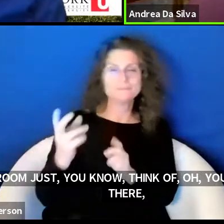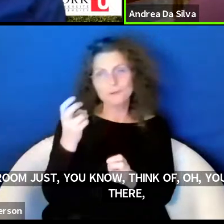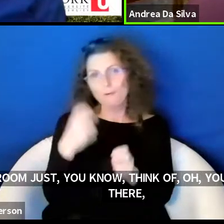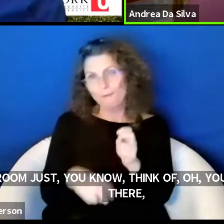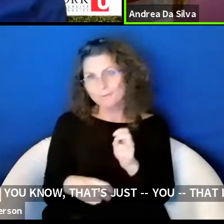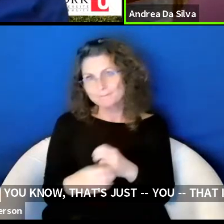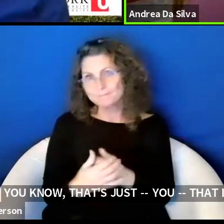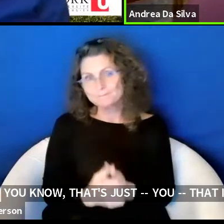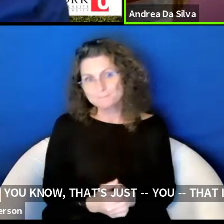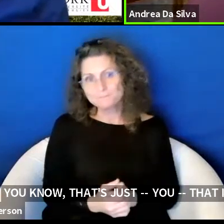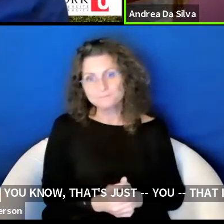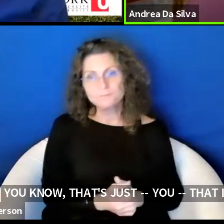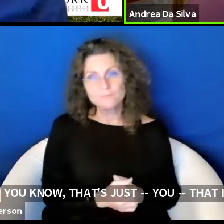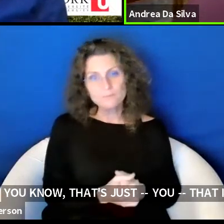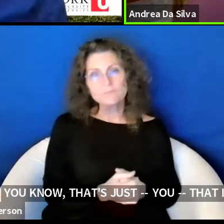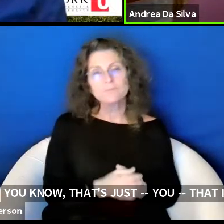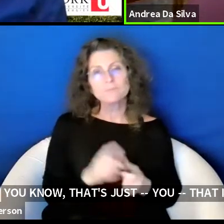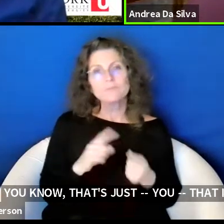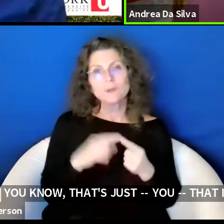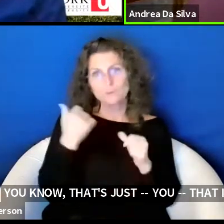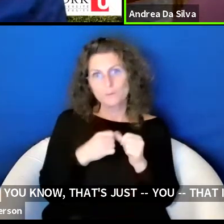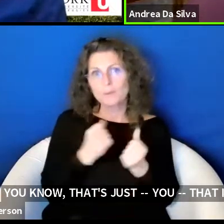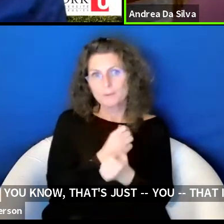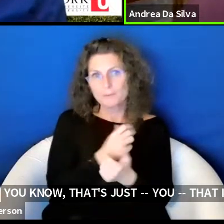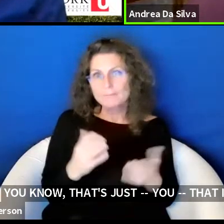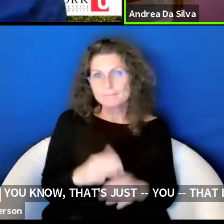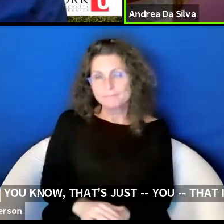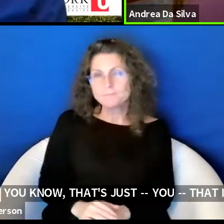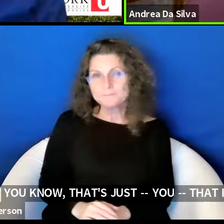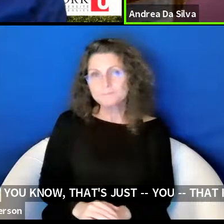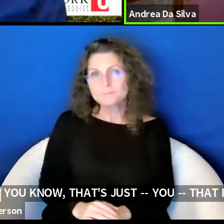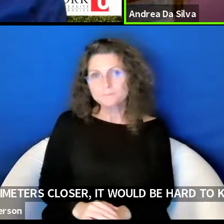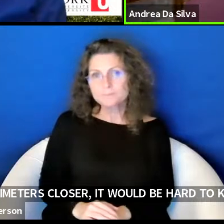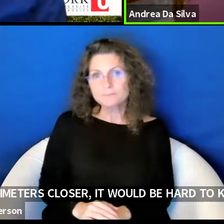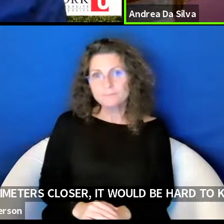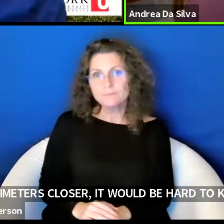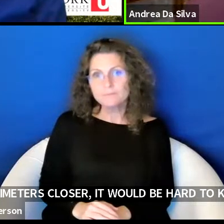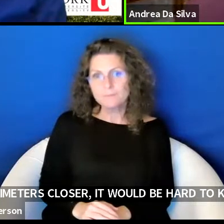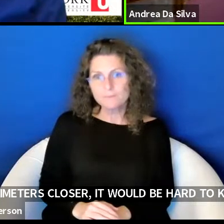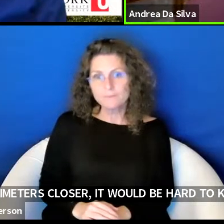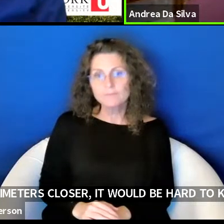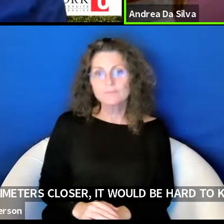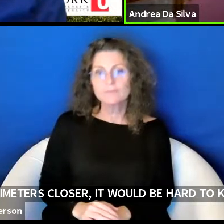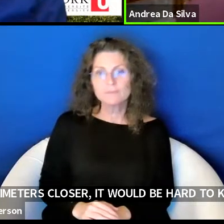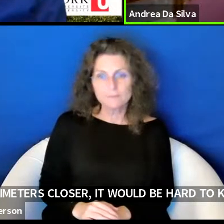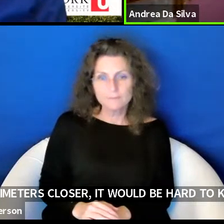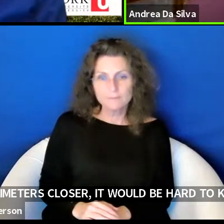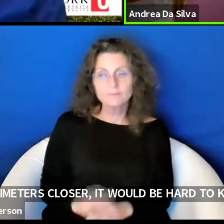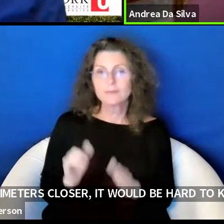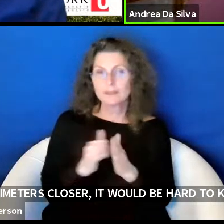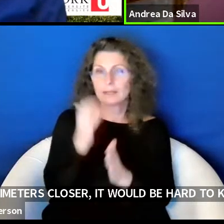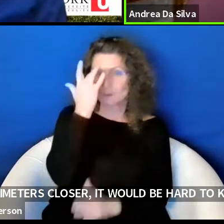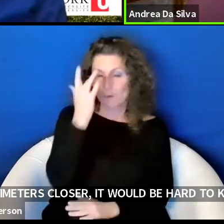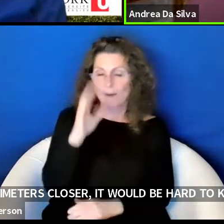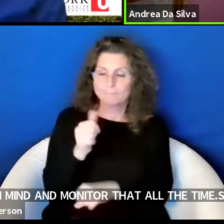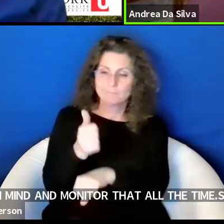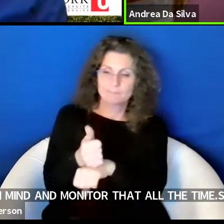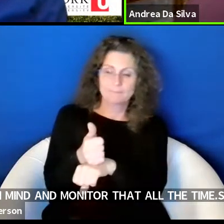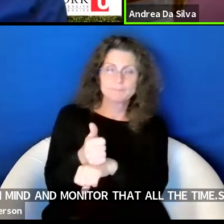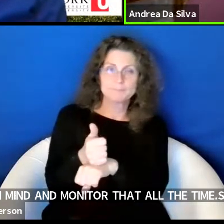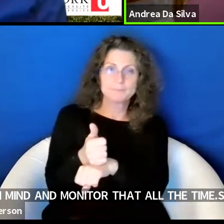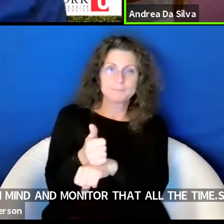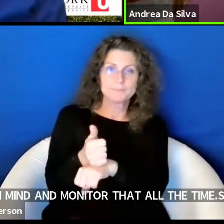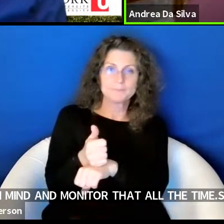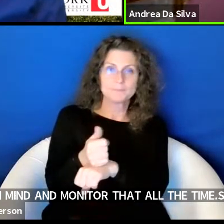to keep that in mind and monitor that all the time. So for yours, so that's why, how I guess it's been established that